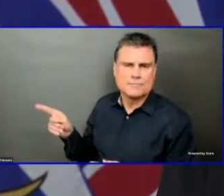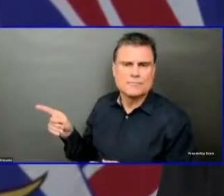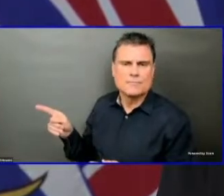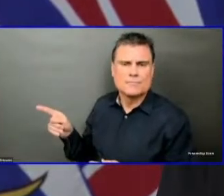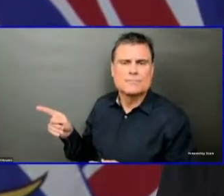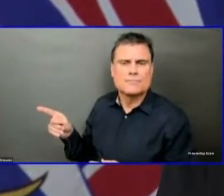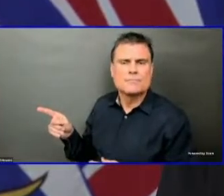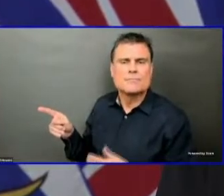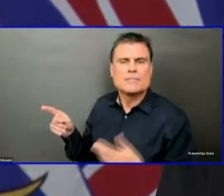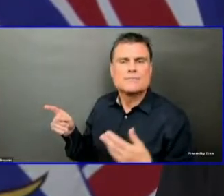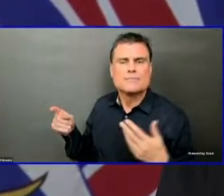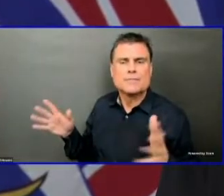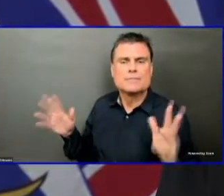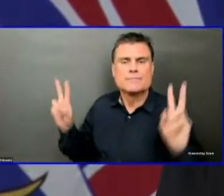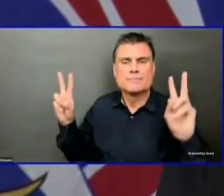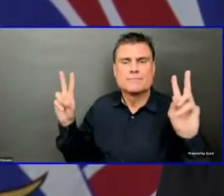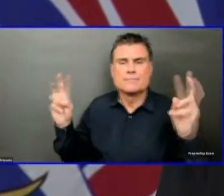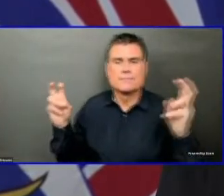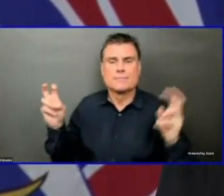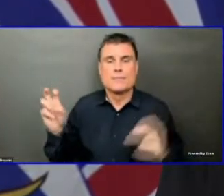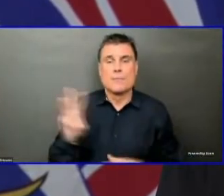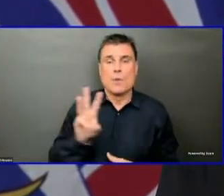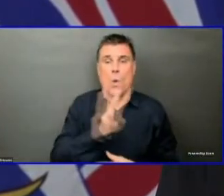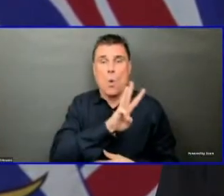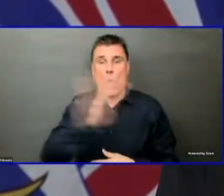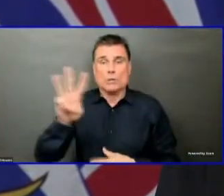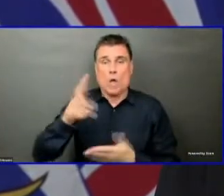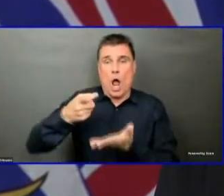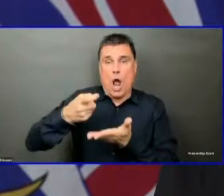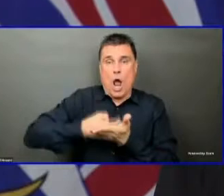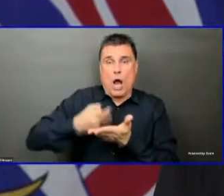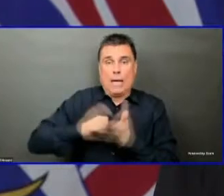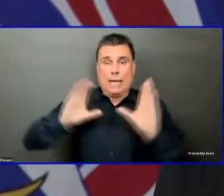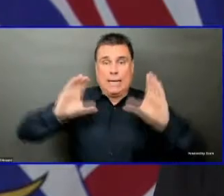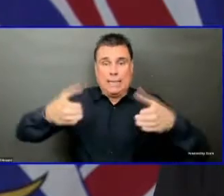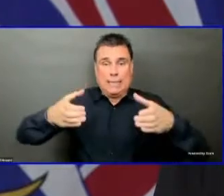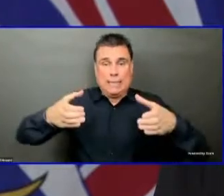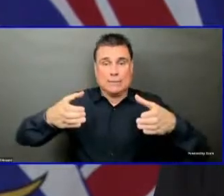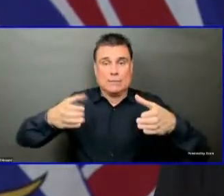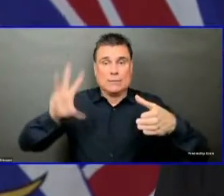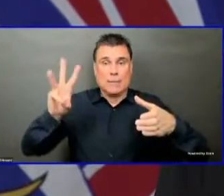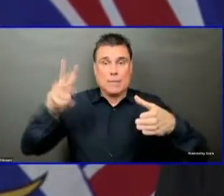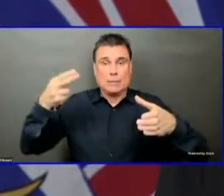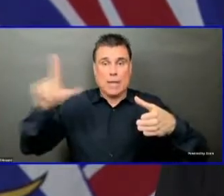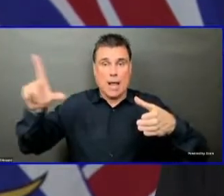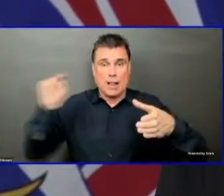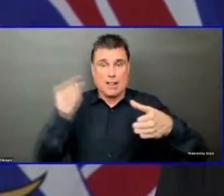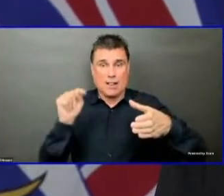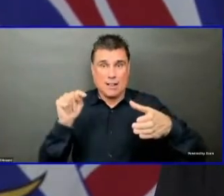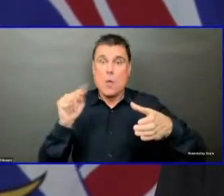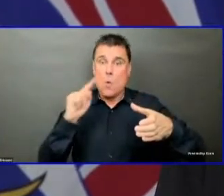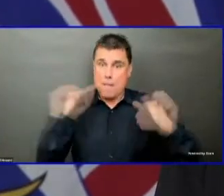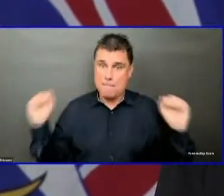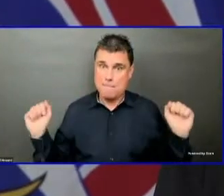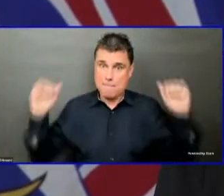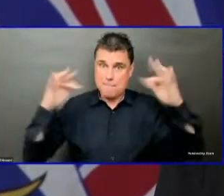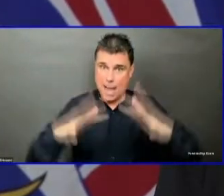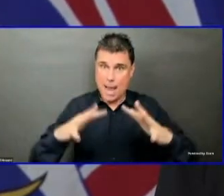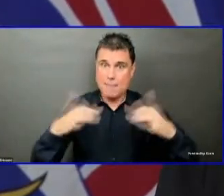to play for the 5 BC teams? And would a hub concept with play in Kamloops and Kelowna meet your current